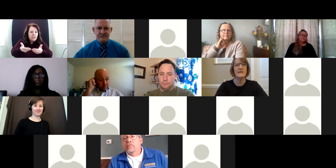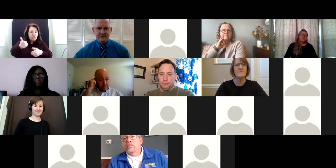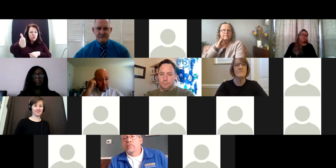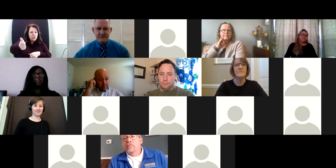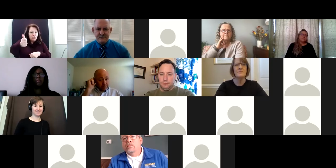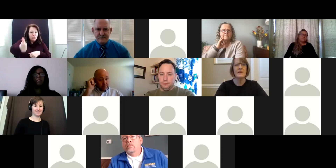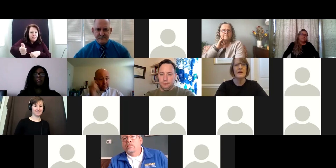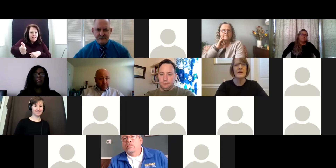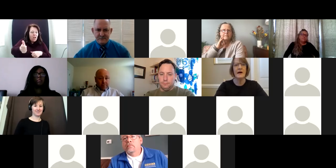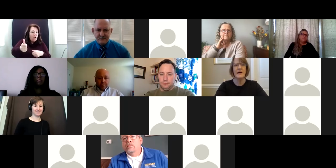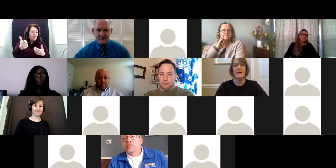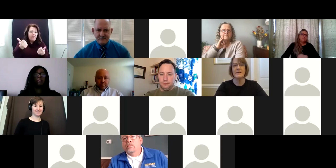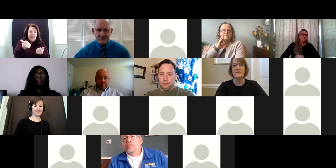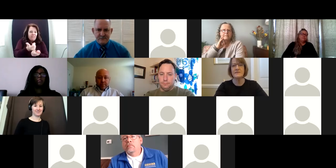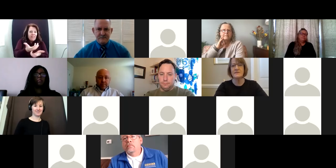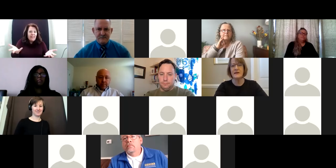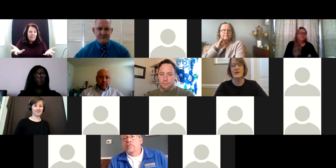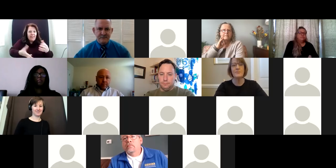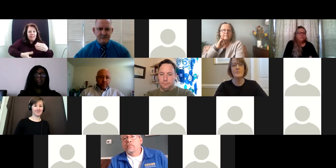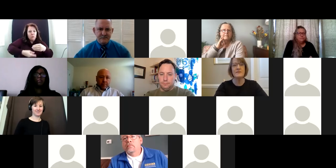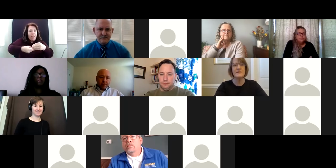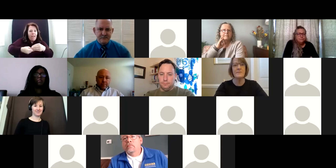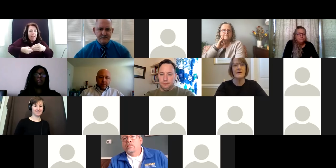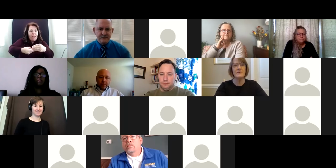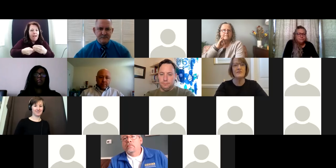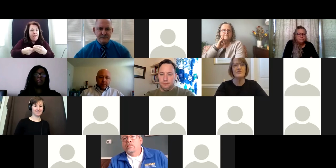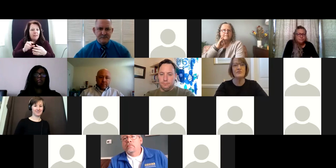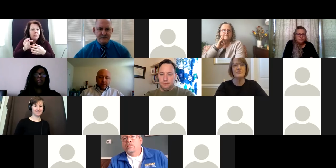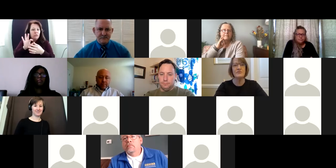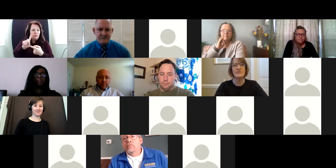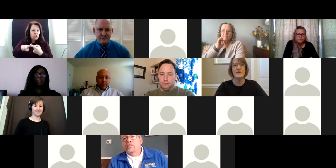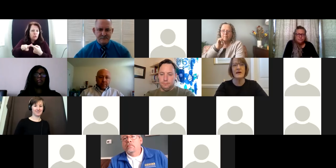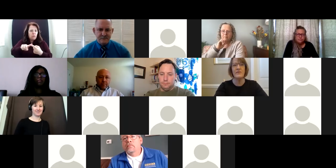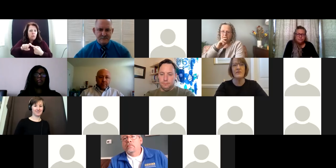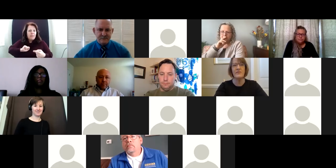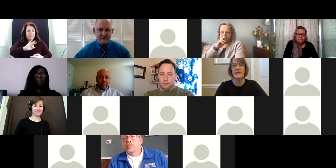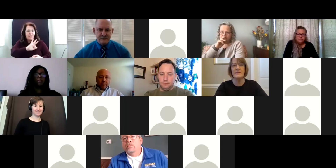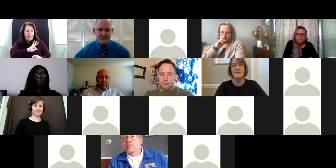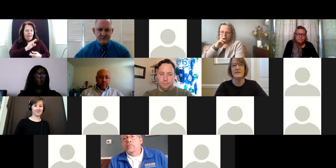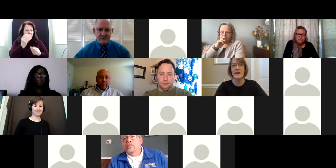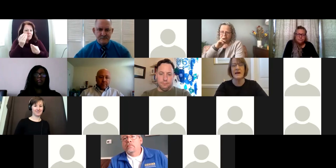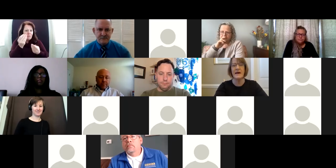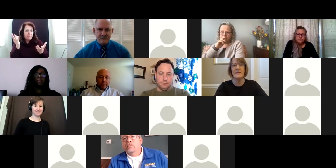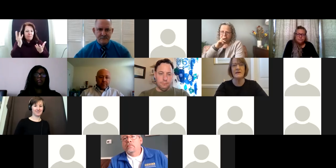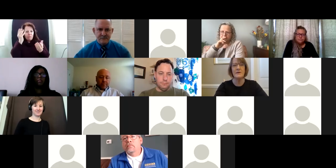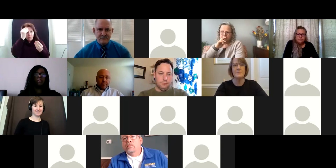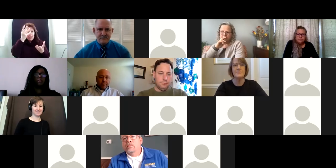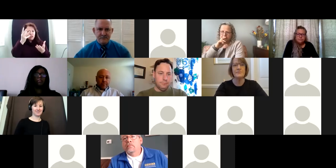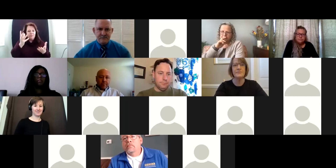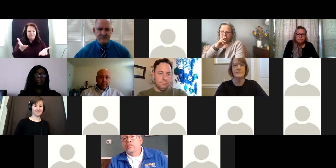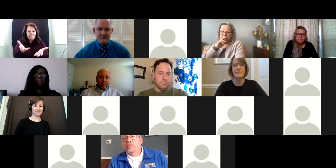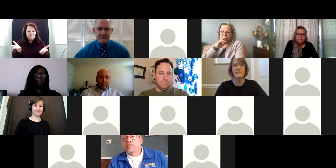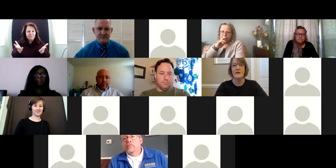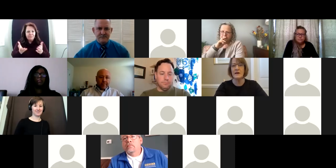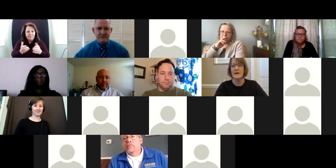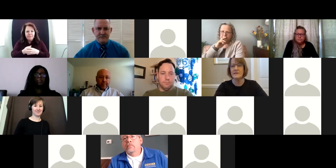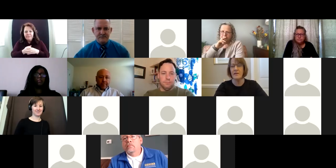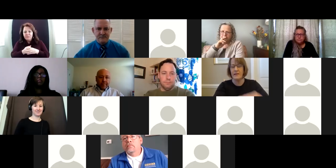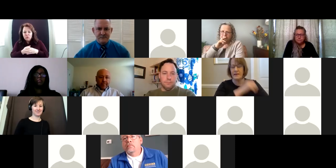briefly. I'd like to see Eric, please come out and introduce yourself. Anything to add?